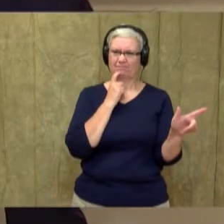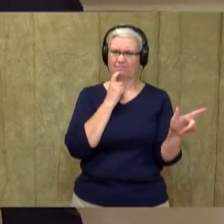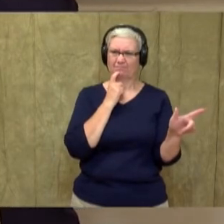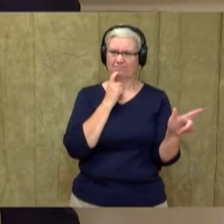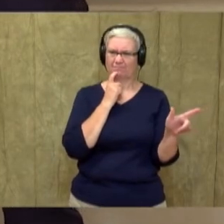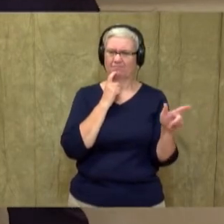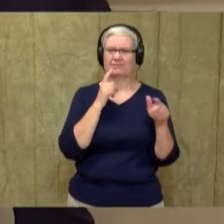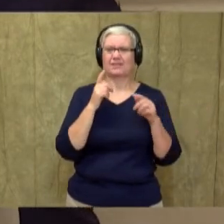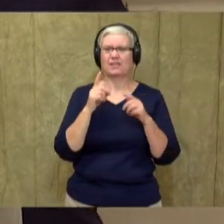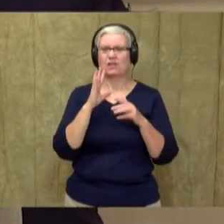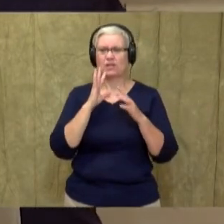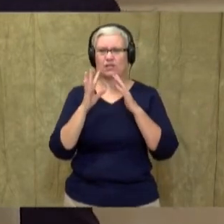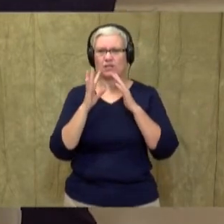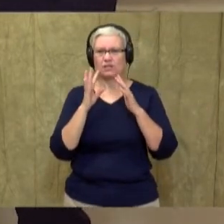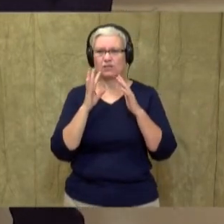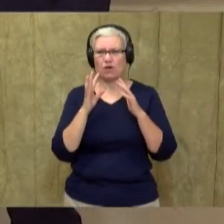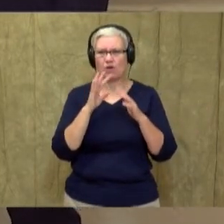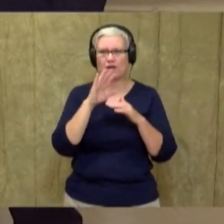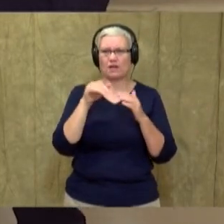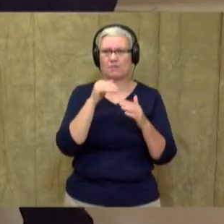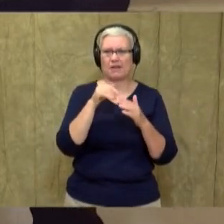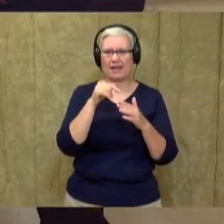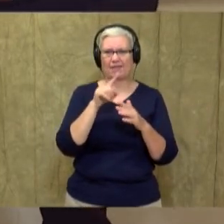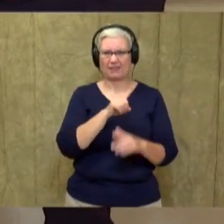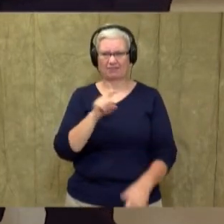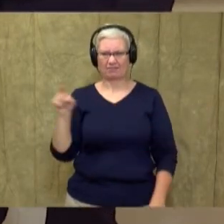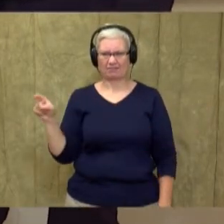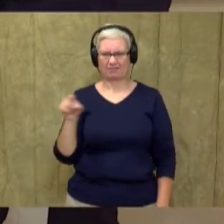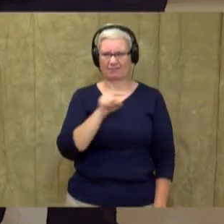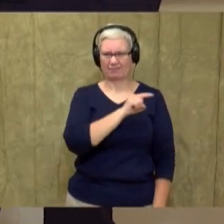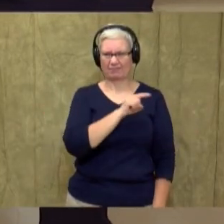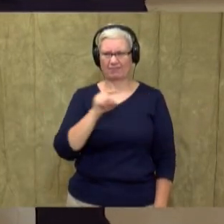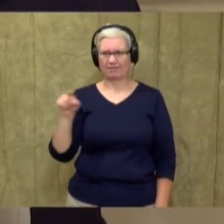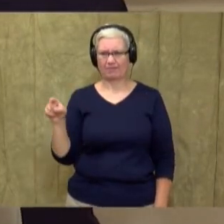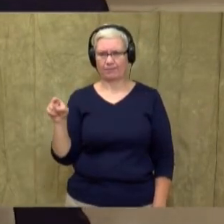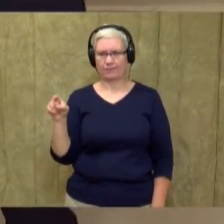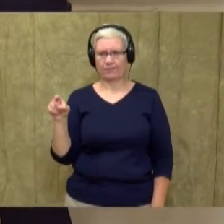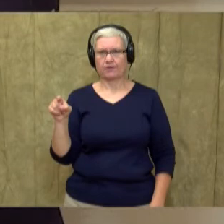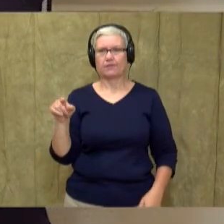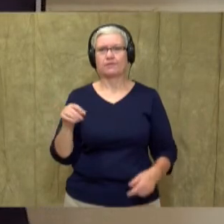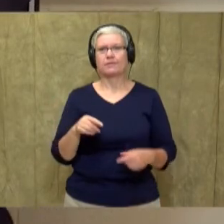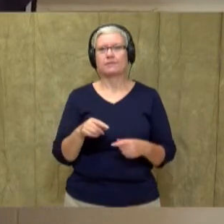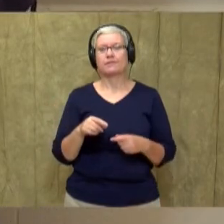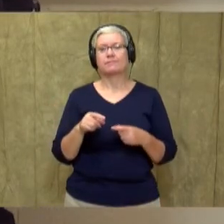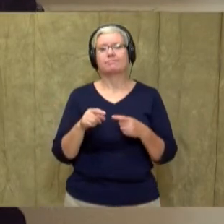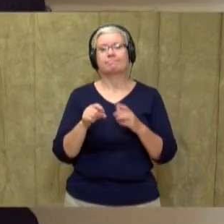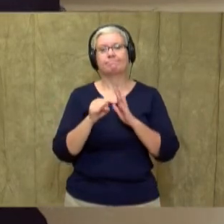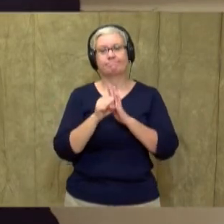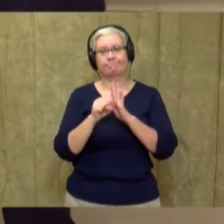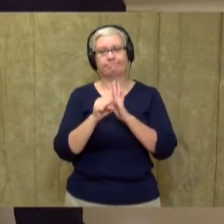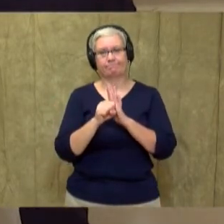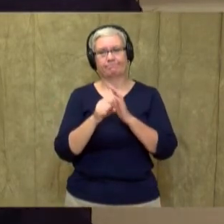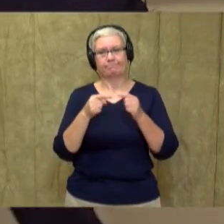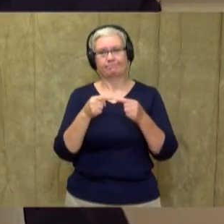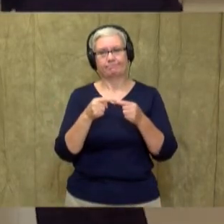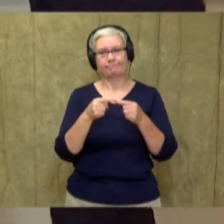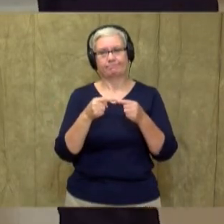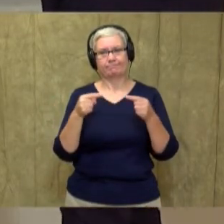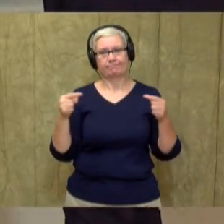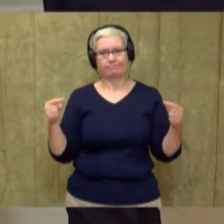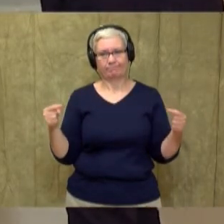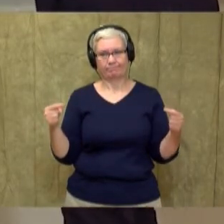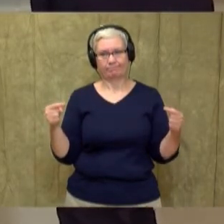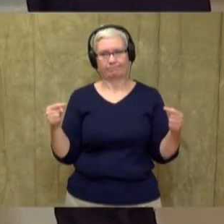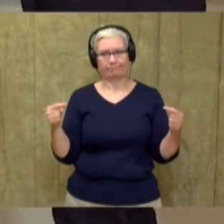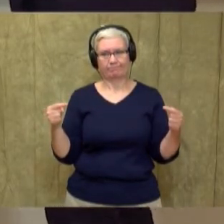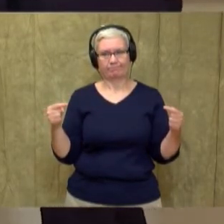we're talking about these translations that are horizontal, moving left or right, the sign is going to indicate a